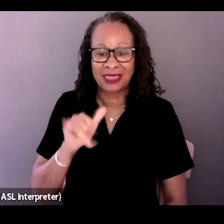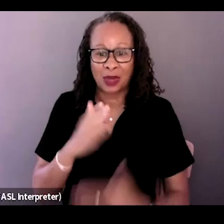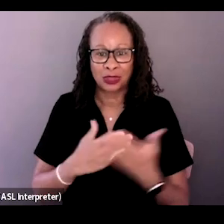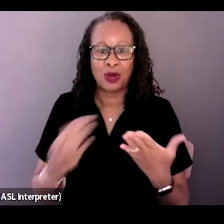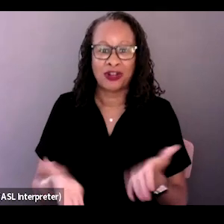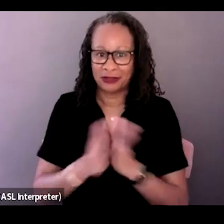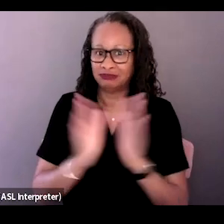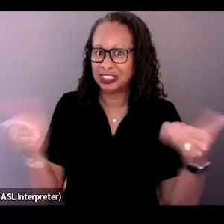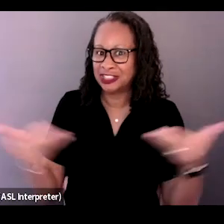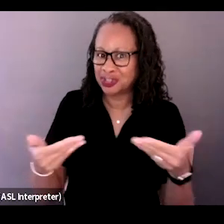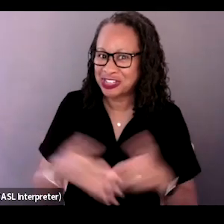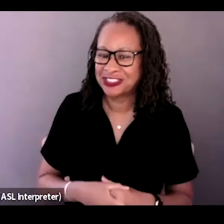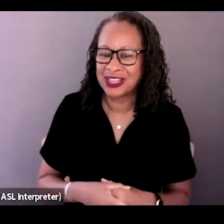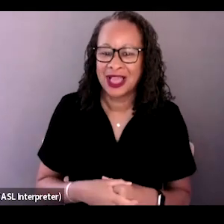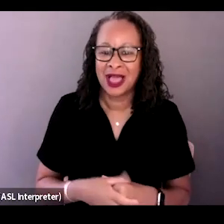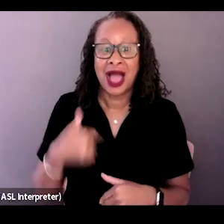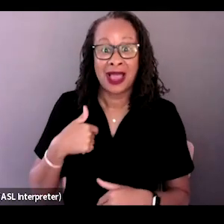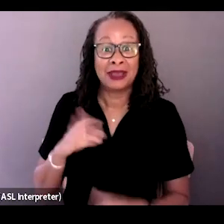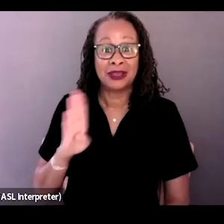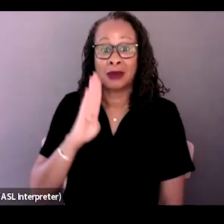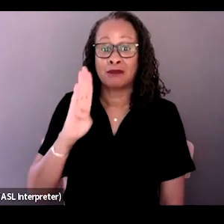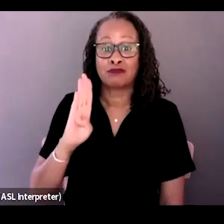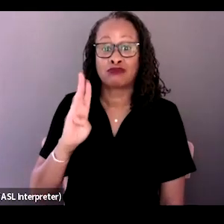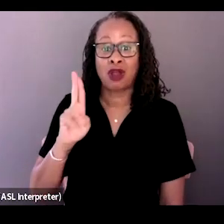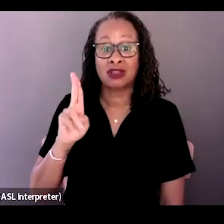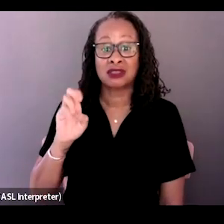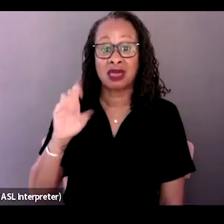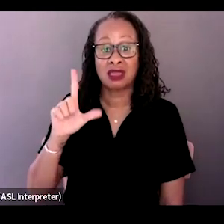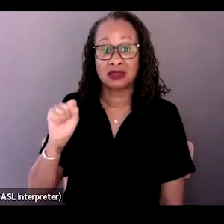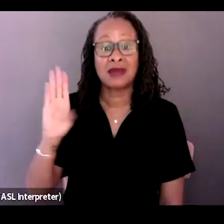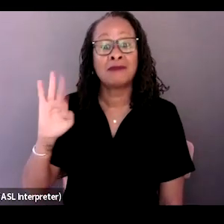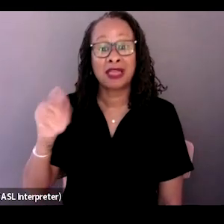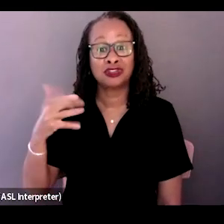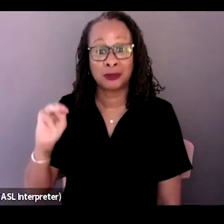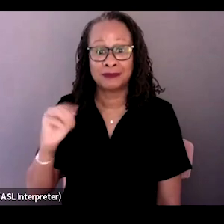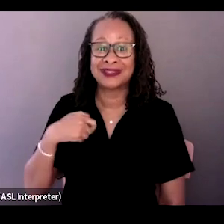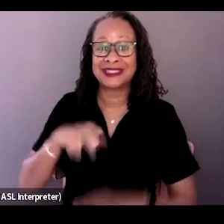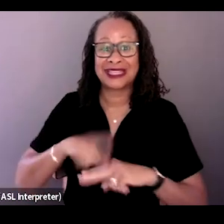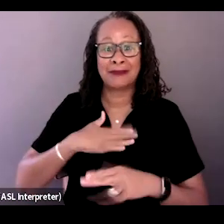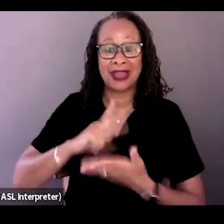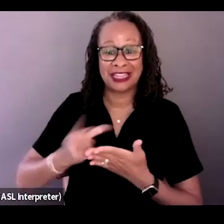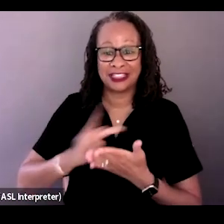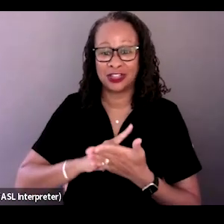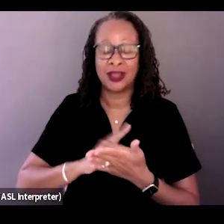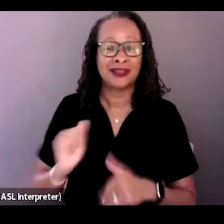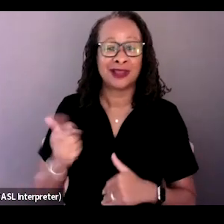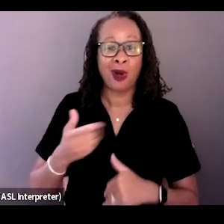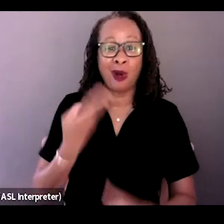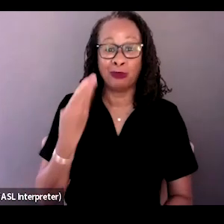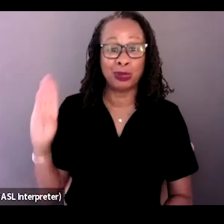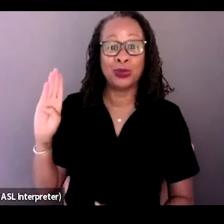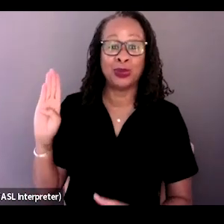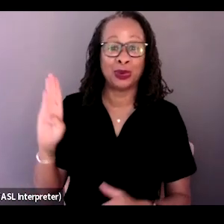the introduction. So I'm here in Brussels, and I'm in my kitchen, which is all over blue, with some sort